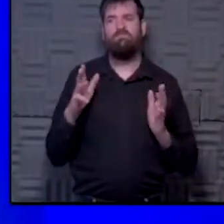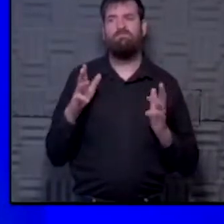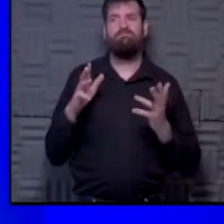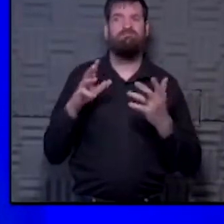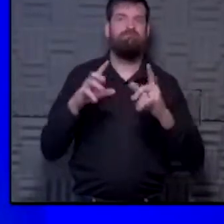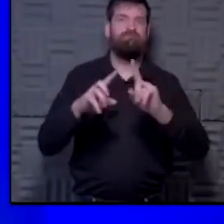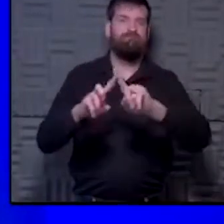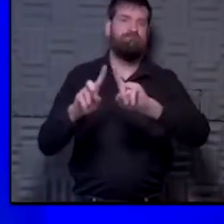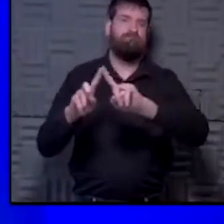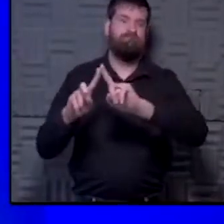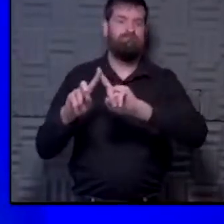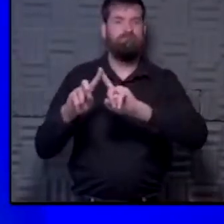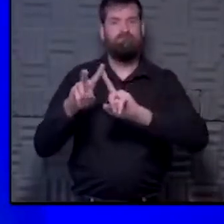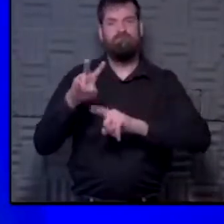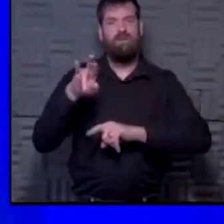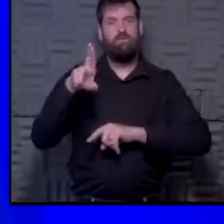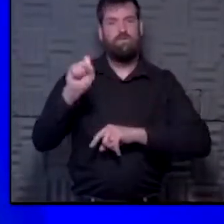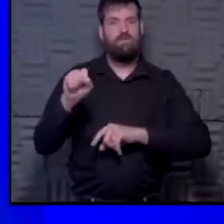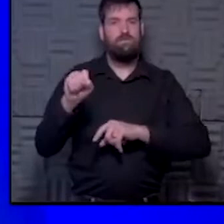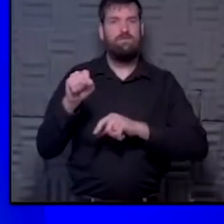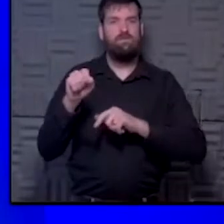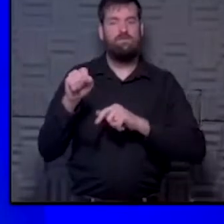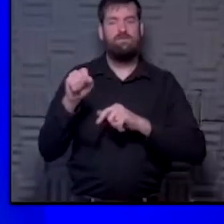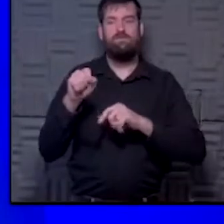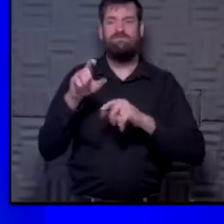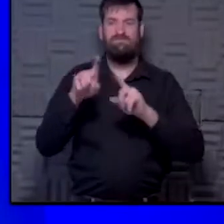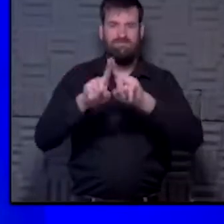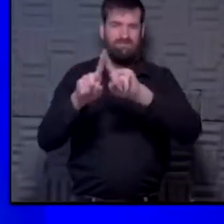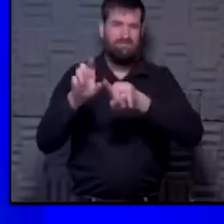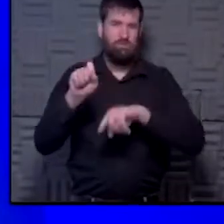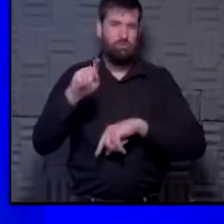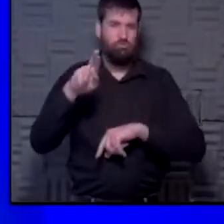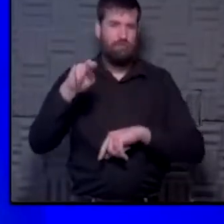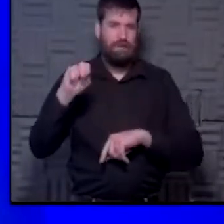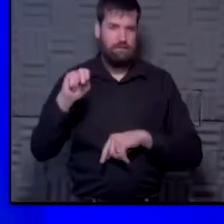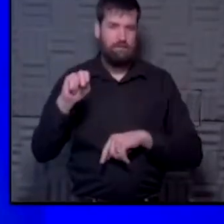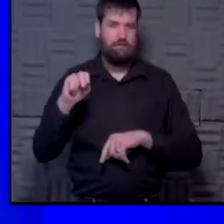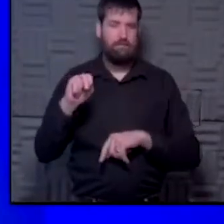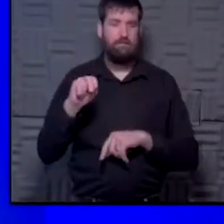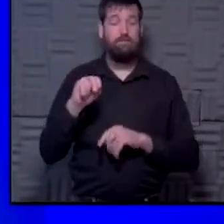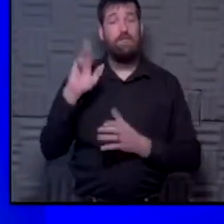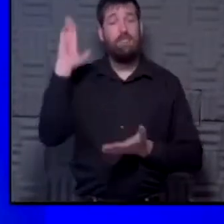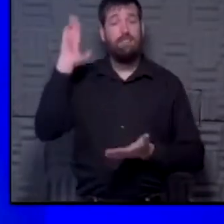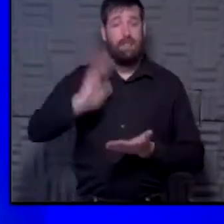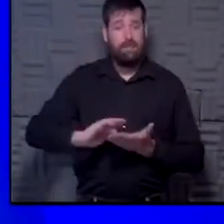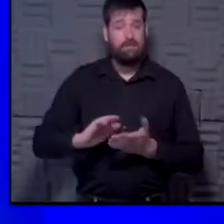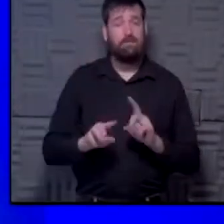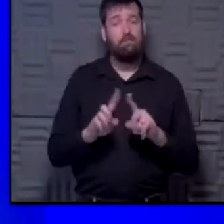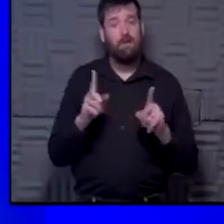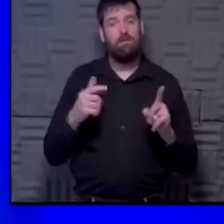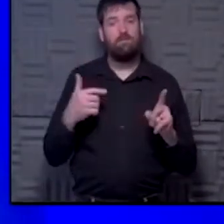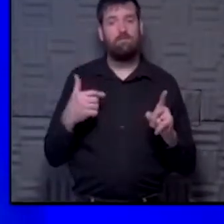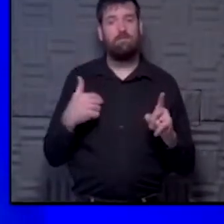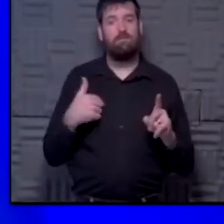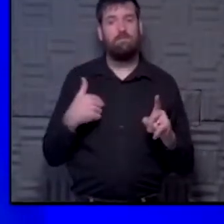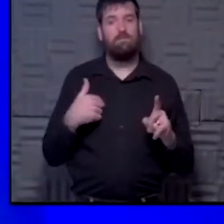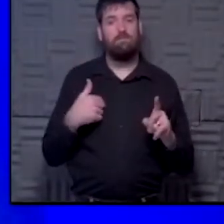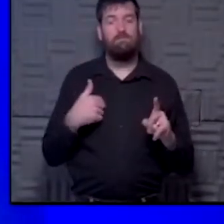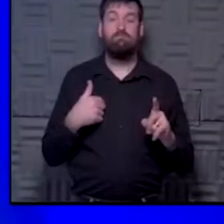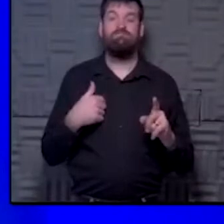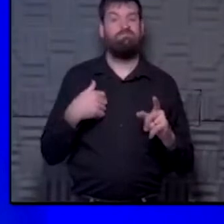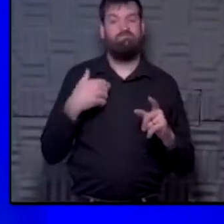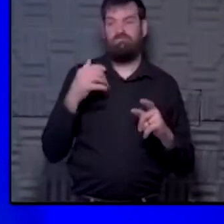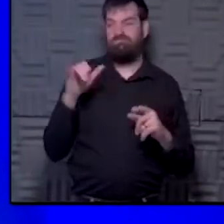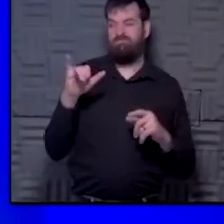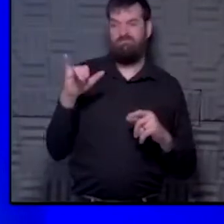circulating viruses and strains of influenza. Probably not as many, but we have a pretty good, even the